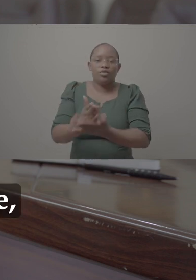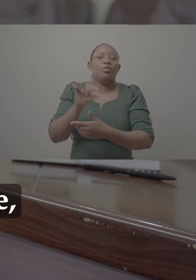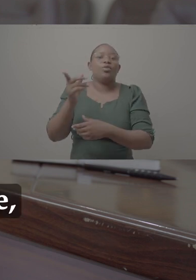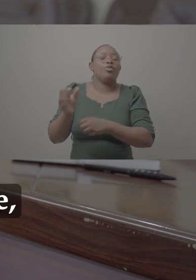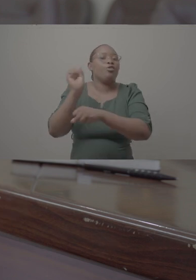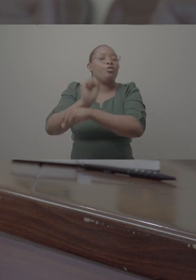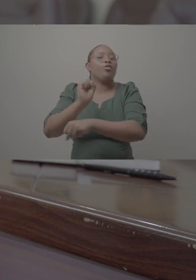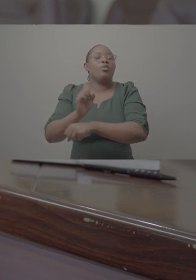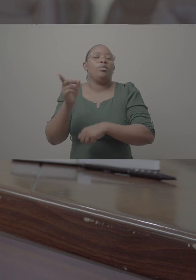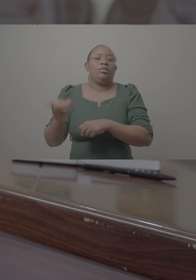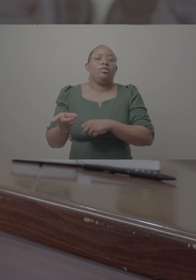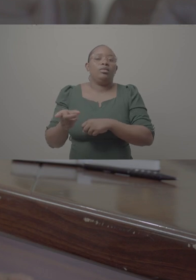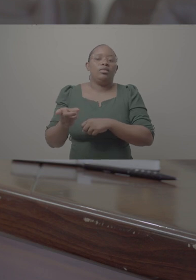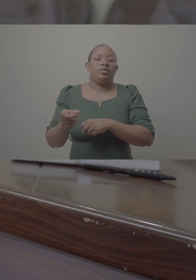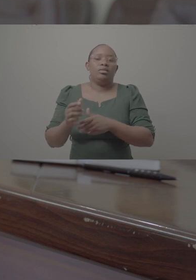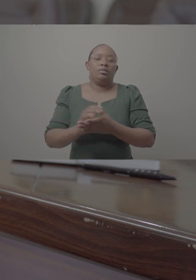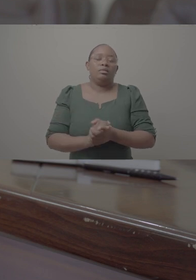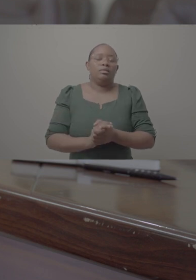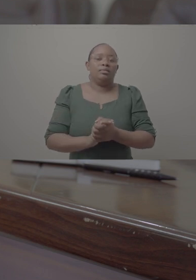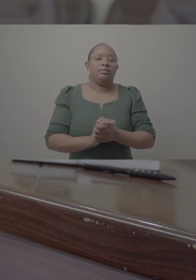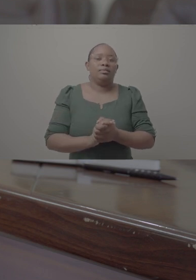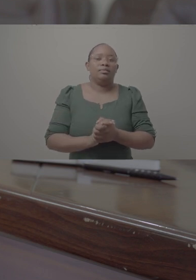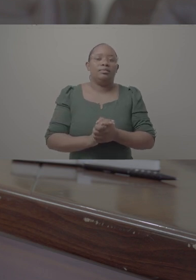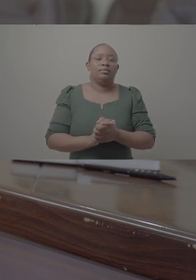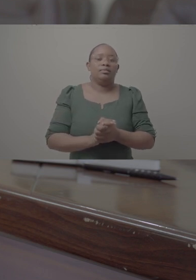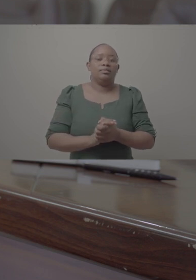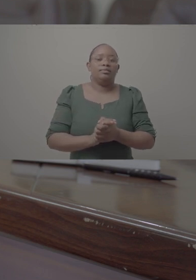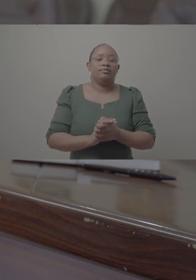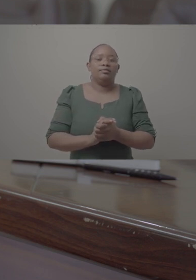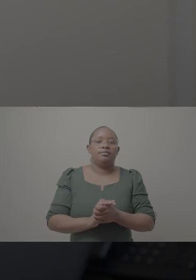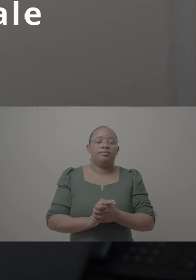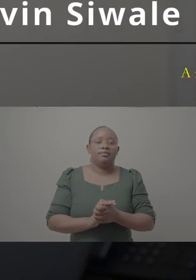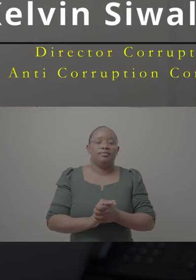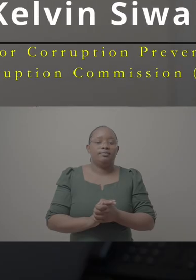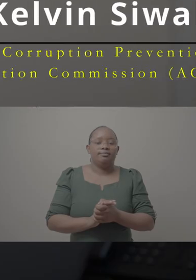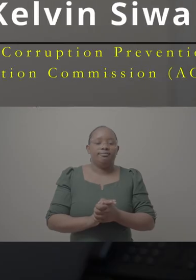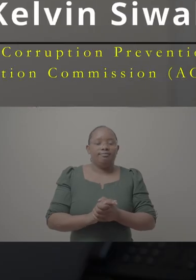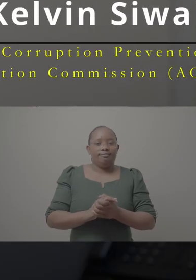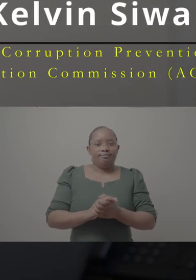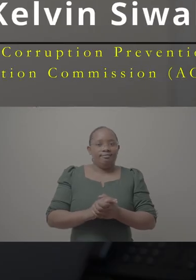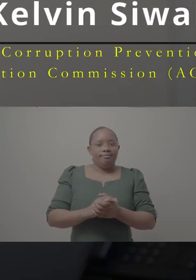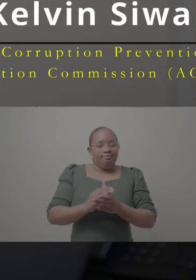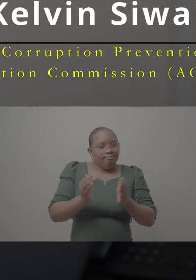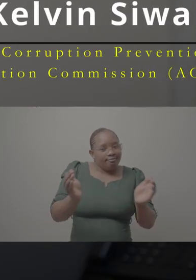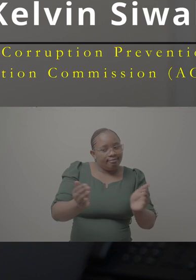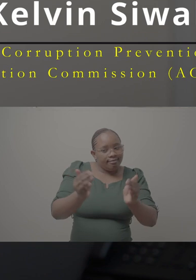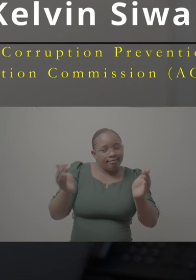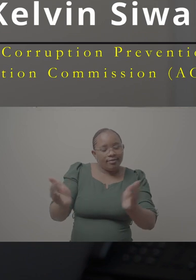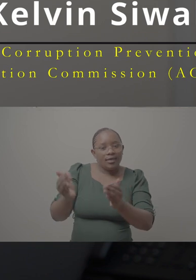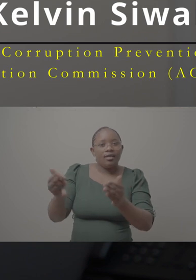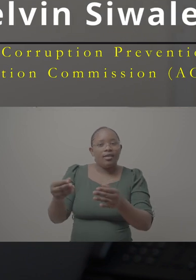in future public procurement projects. We are encouraging